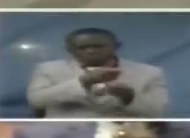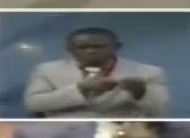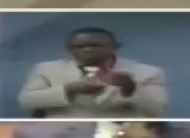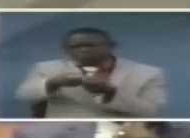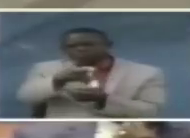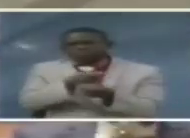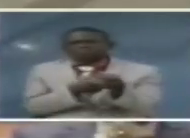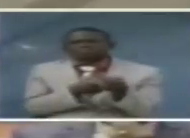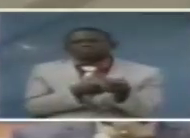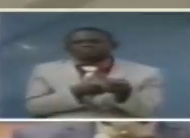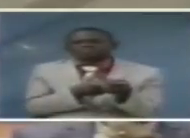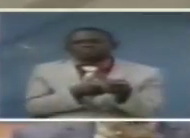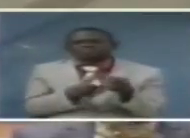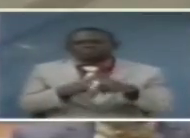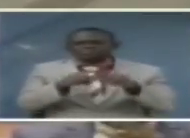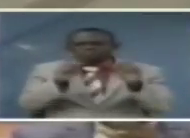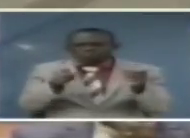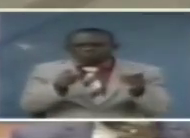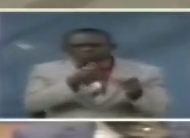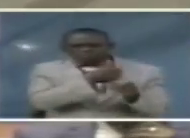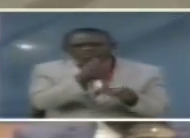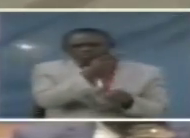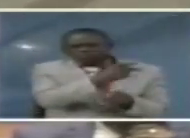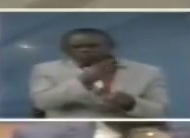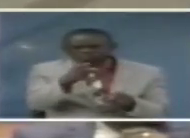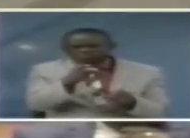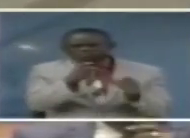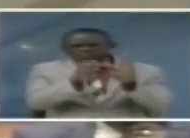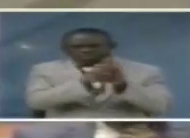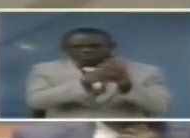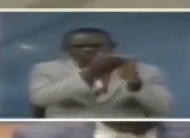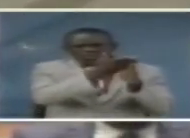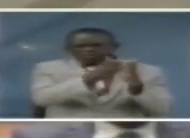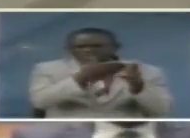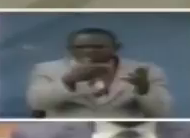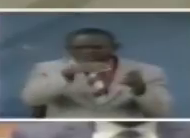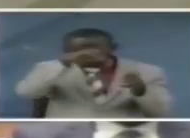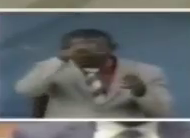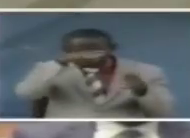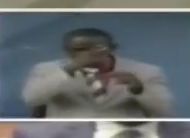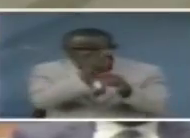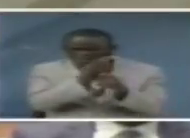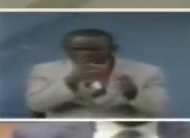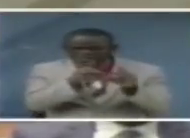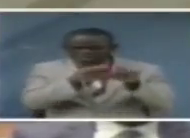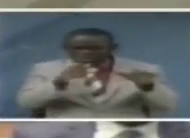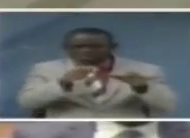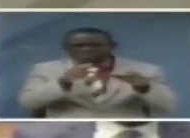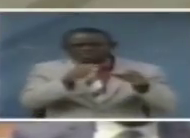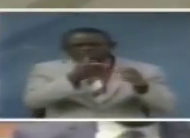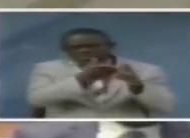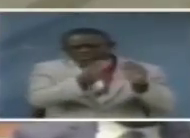traded. However, such trades are currently not taxed, unlike the case with other properties such as